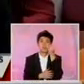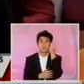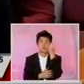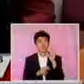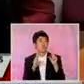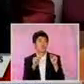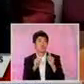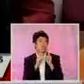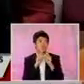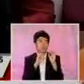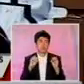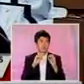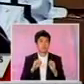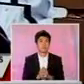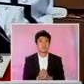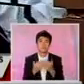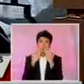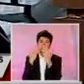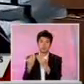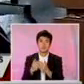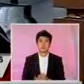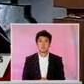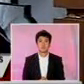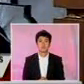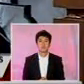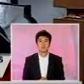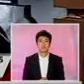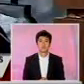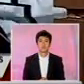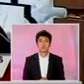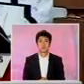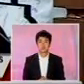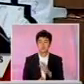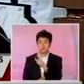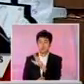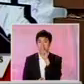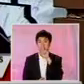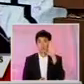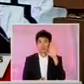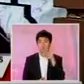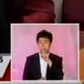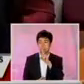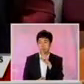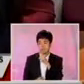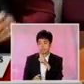No, sir. No, sir. Yeah. Thank you. I'll take your... Since you're under oath, I'll take your word for it.